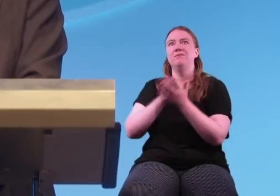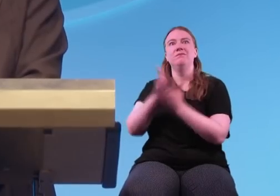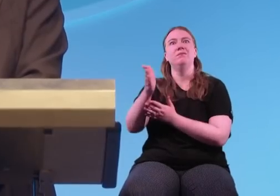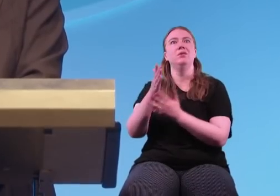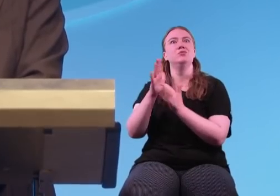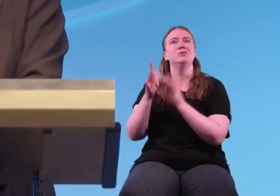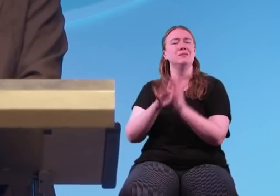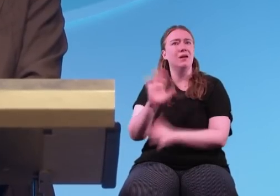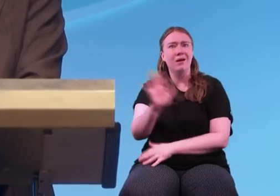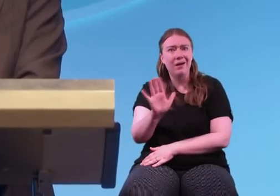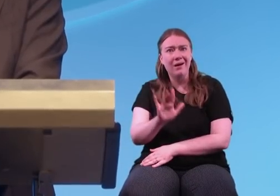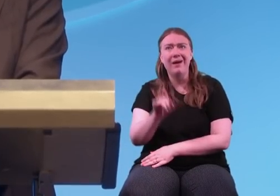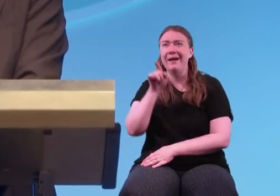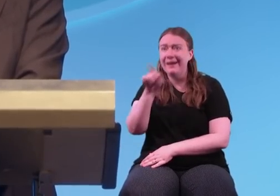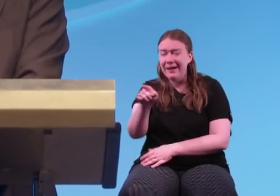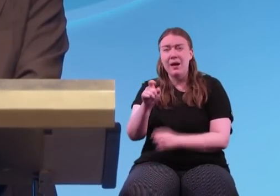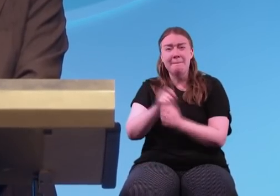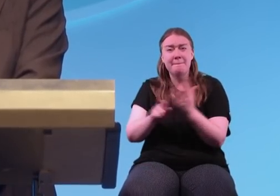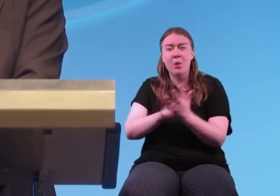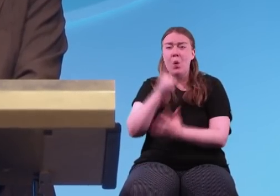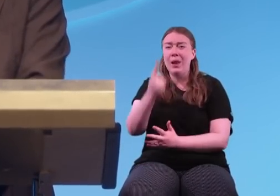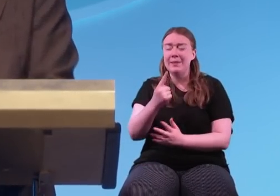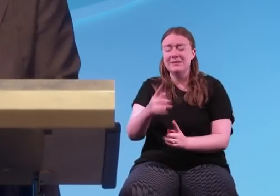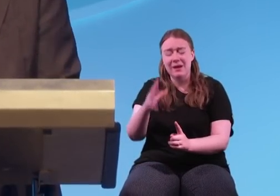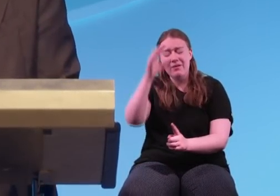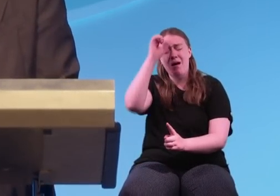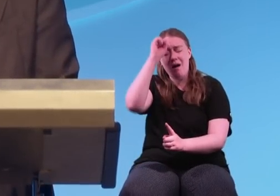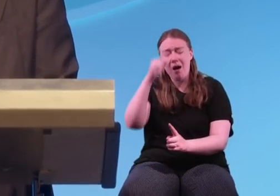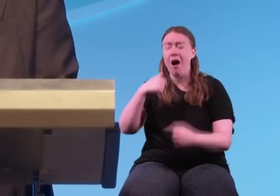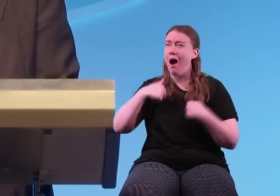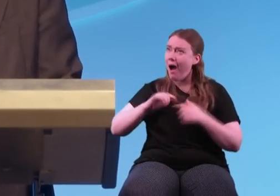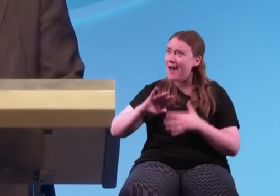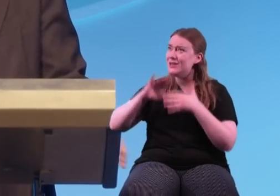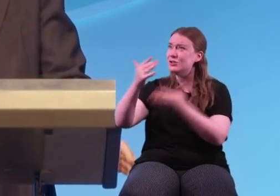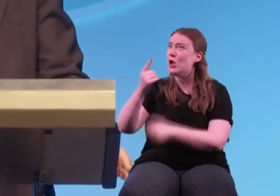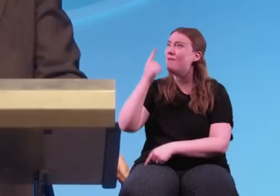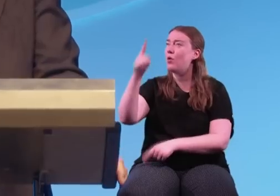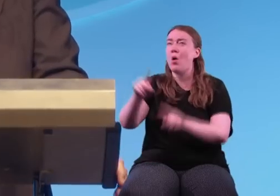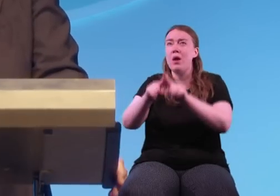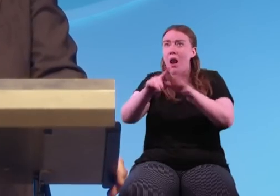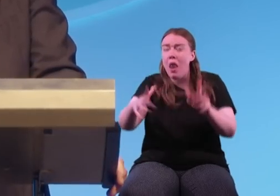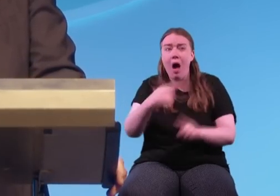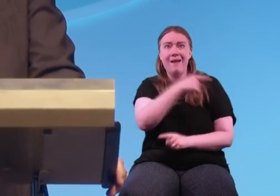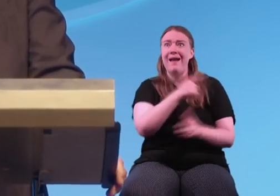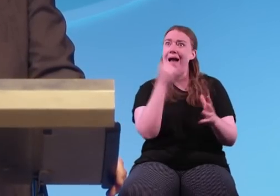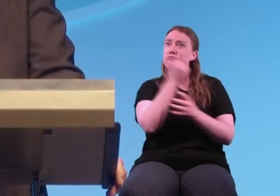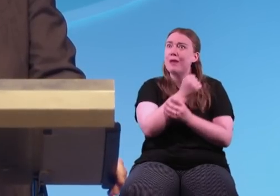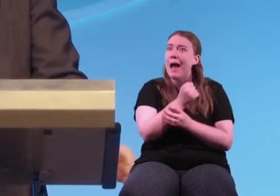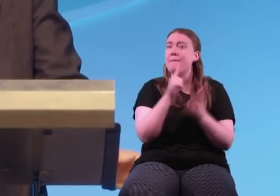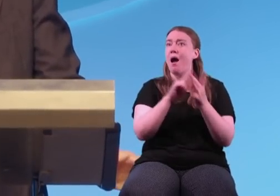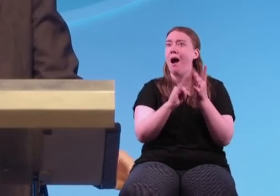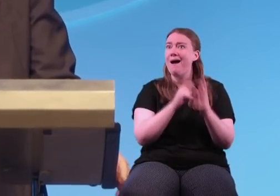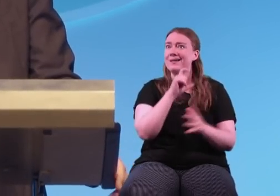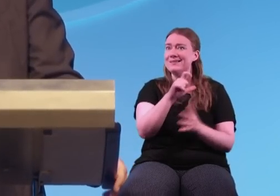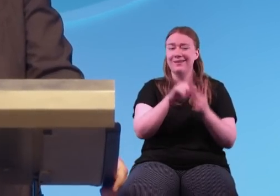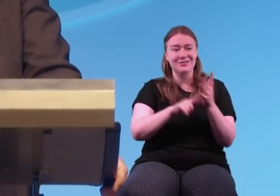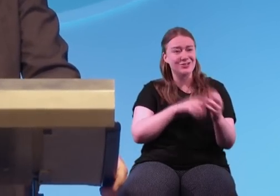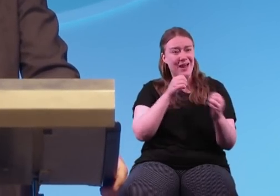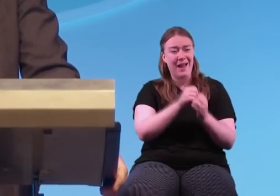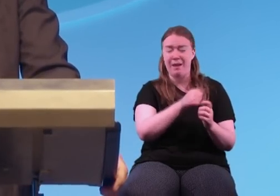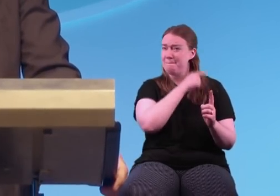here Abraham and Isaac and Jacob. I served God. They served God. I do with a